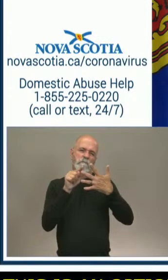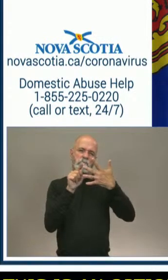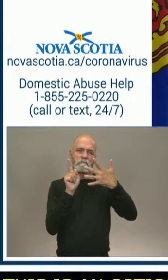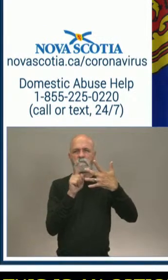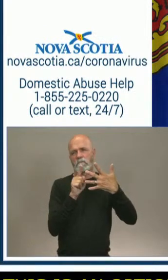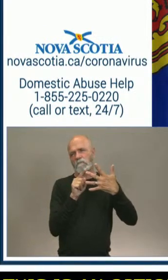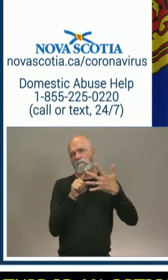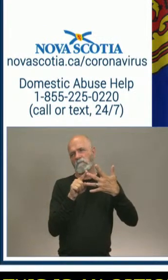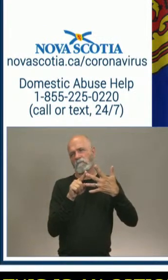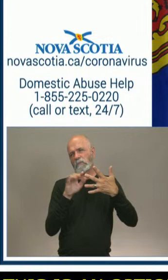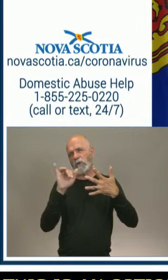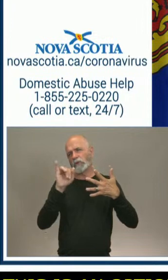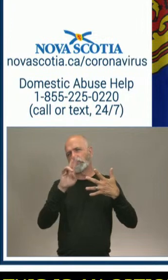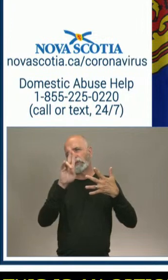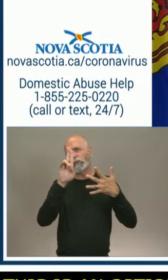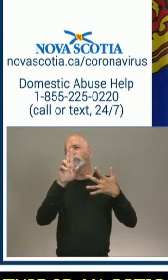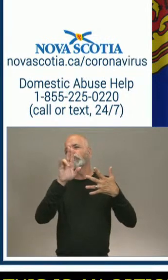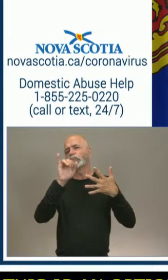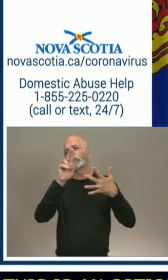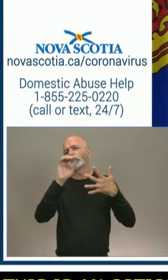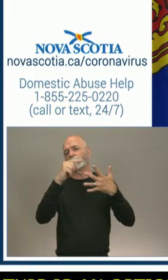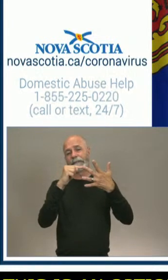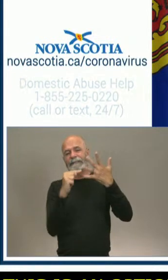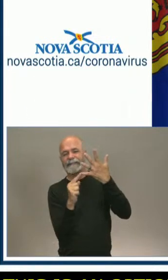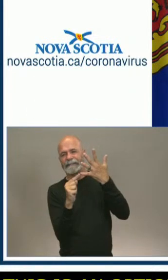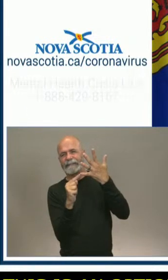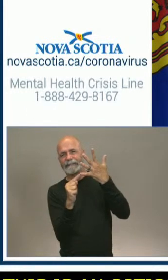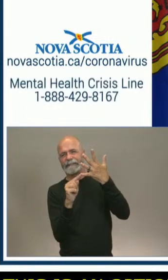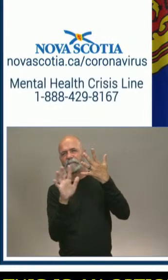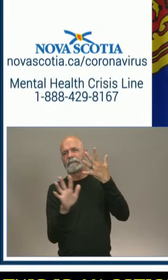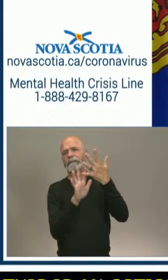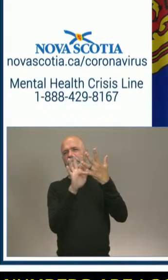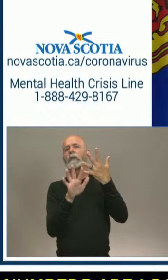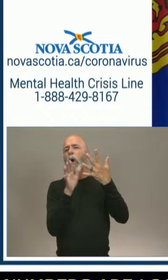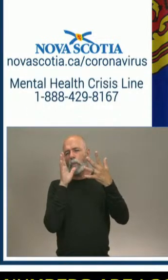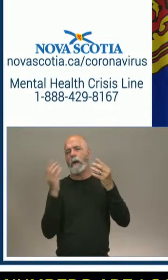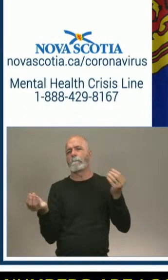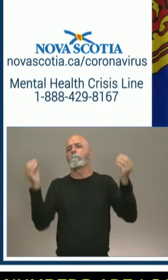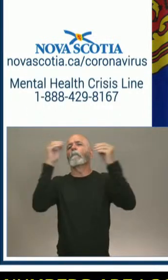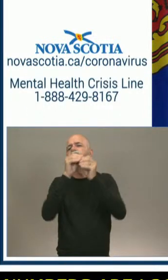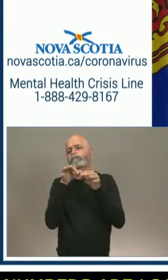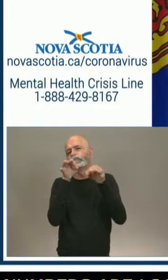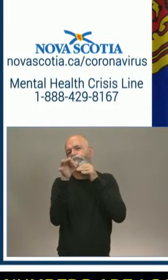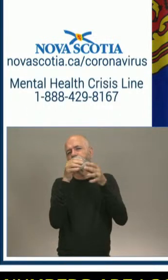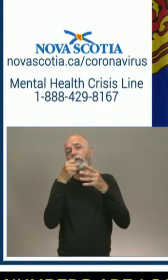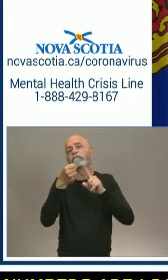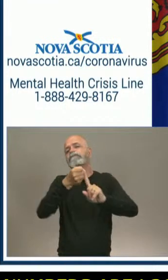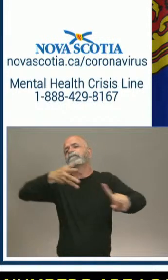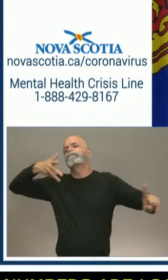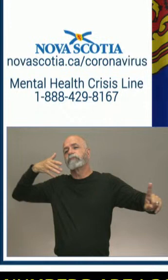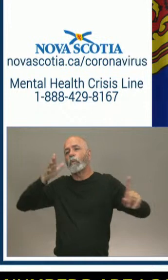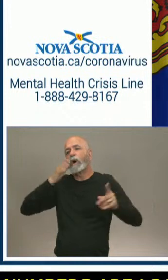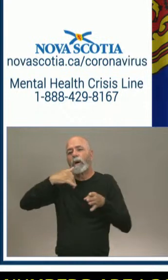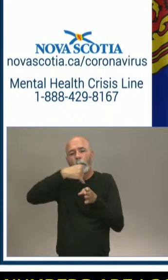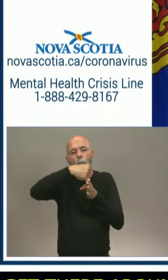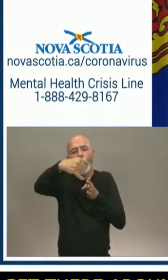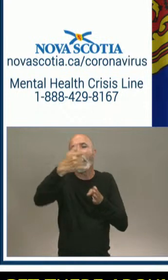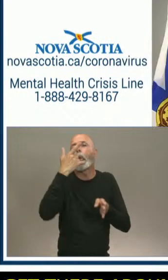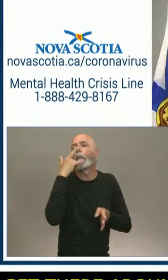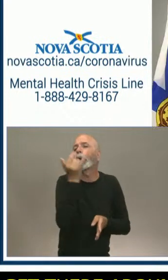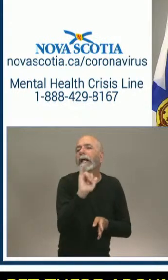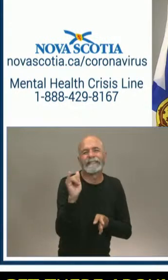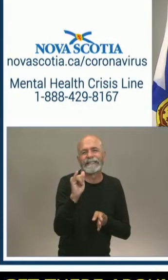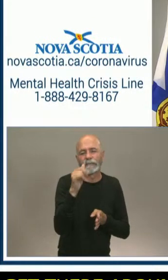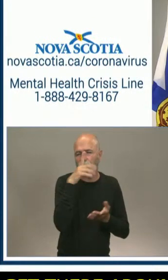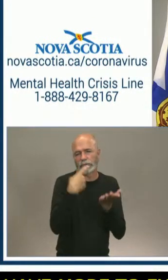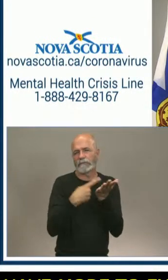June 30th date. And we'll have more to explain the process at the border. Those discussions are underway. Go ahead with your follow-up,